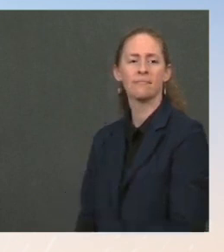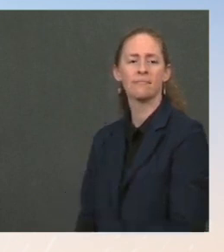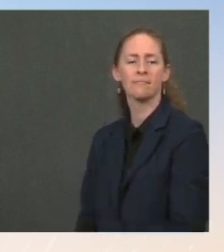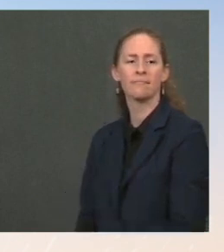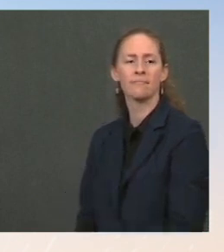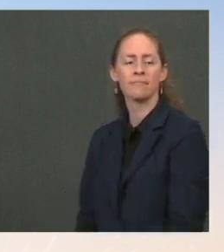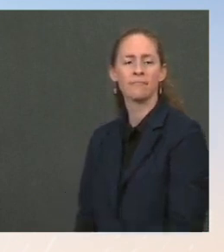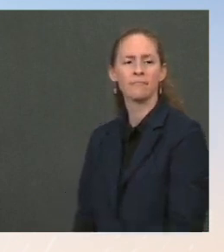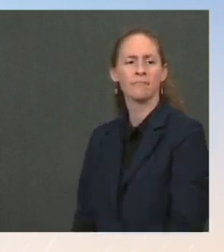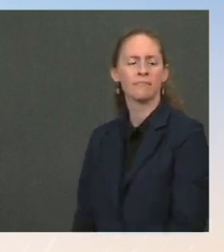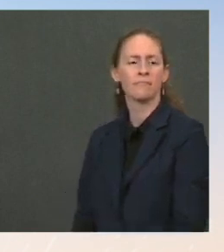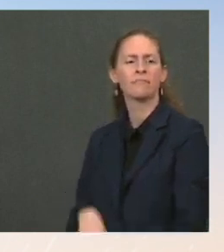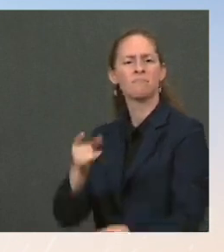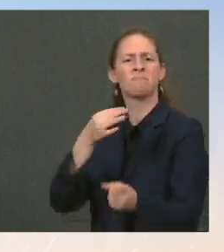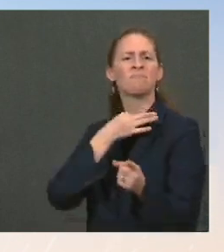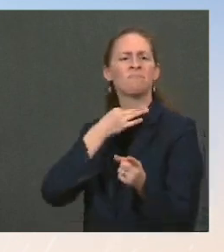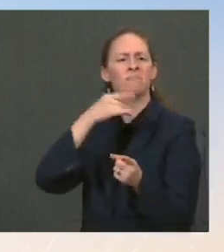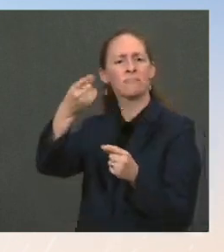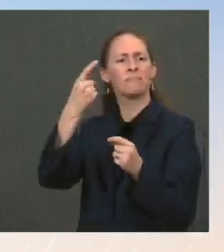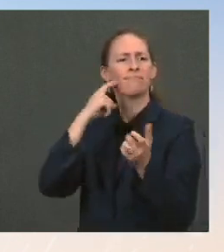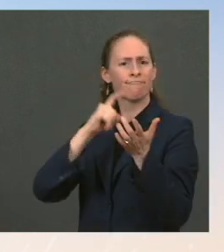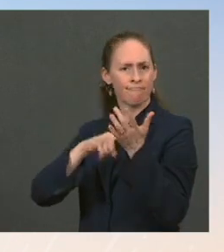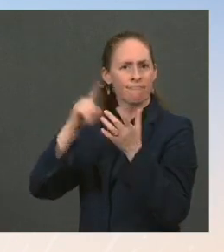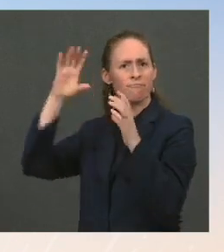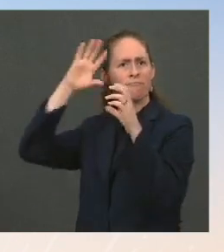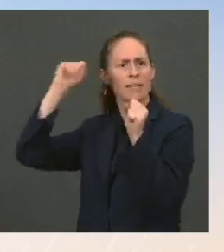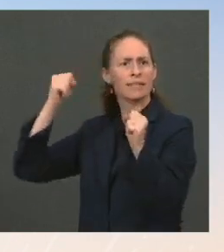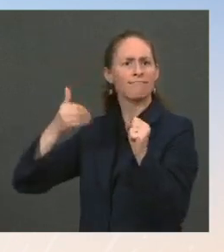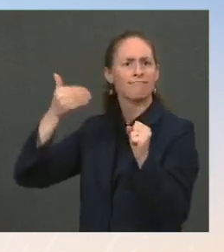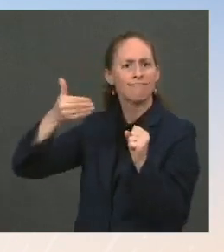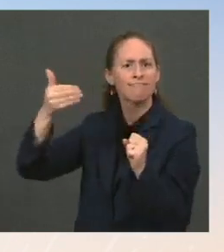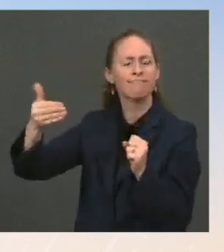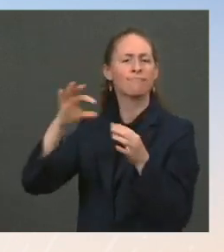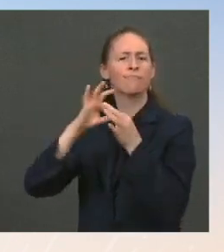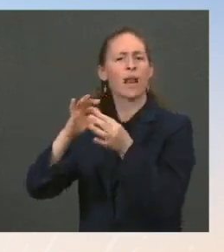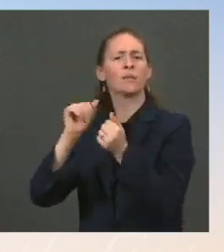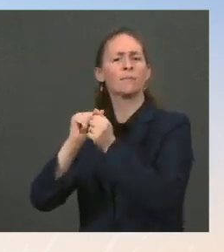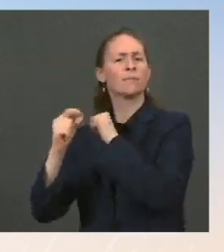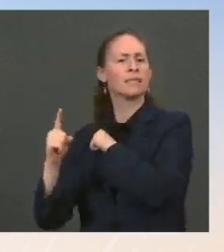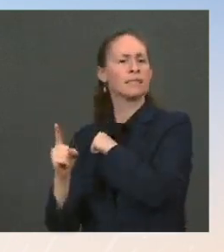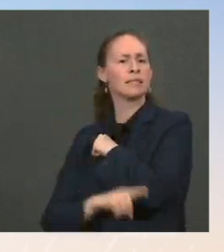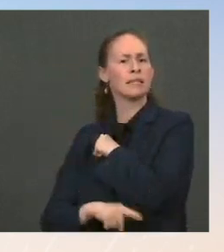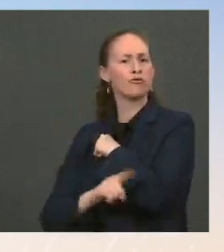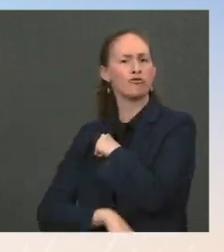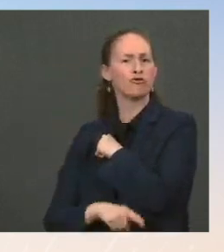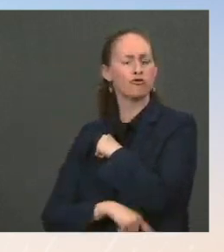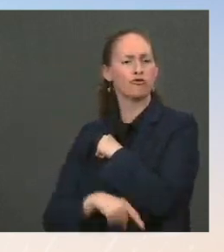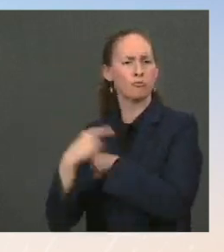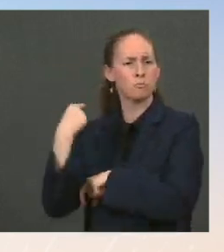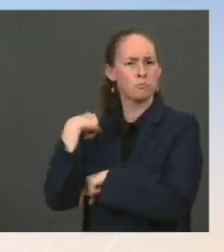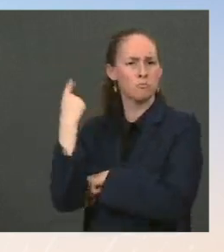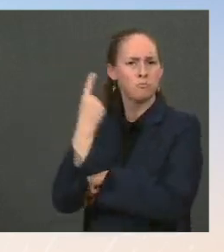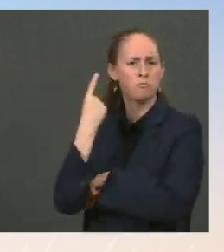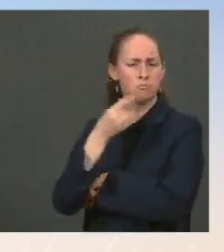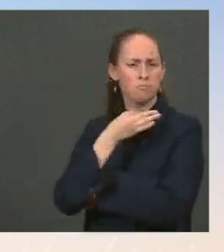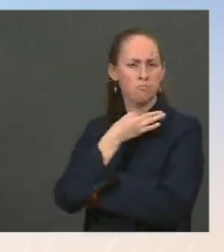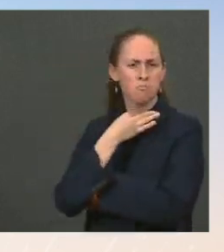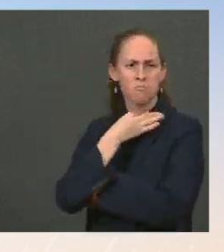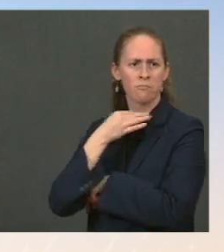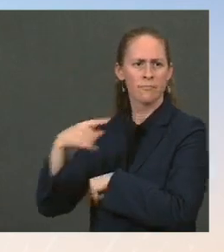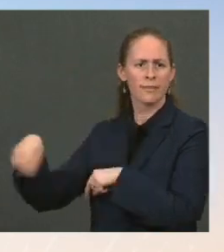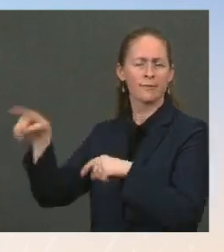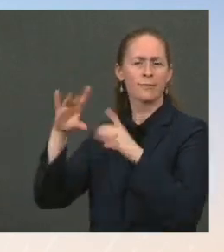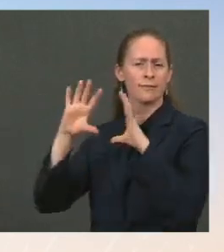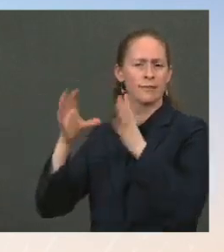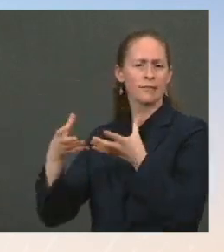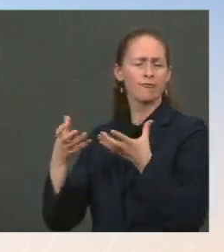president has you know, put out statements that are sanctions as well. Does this administration, does the president